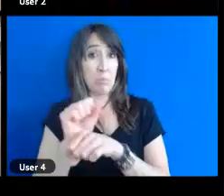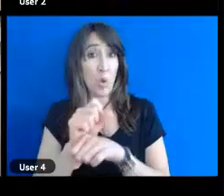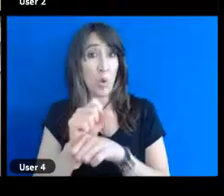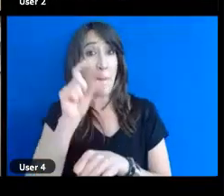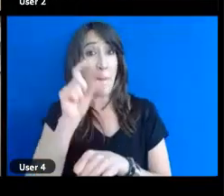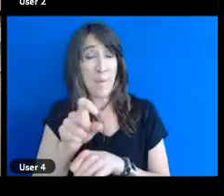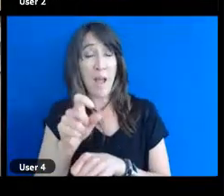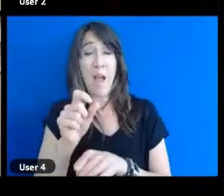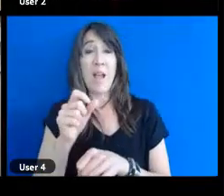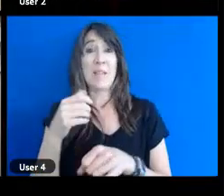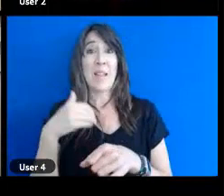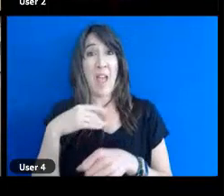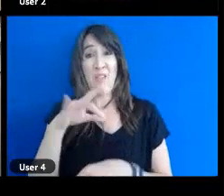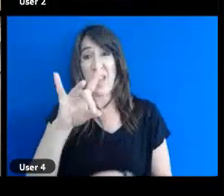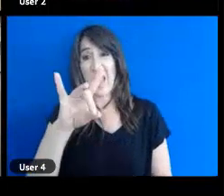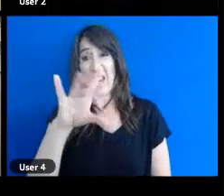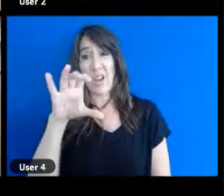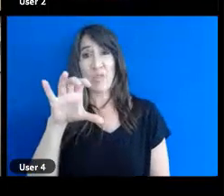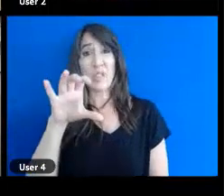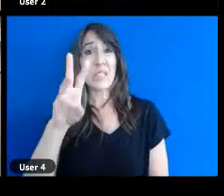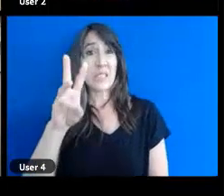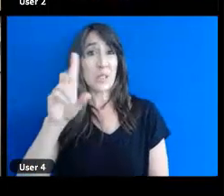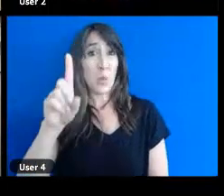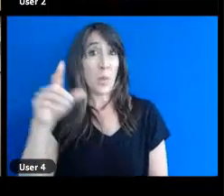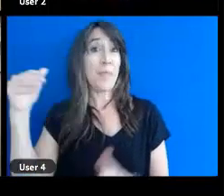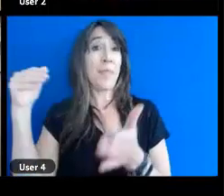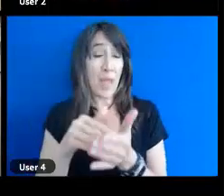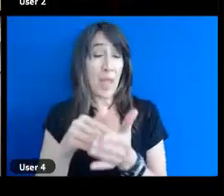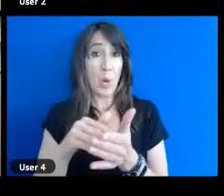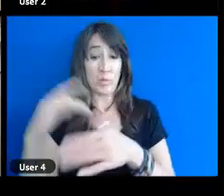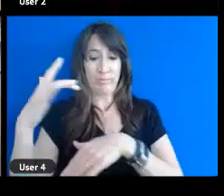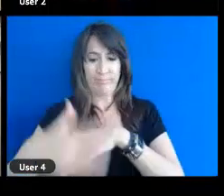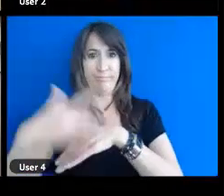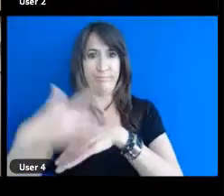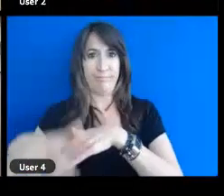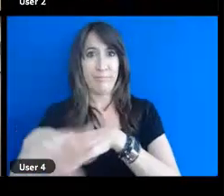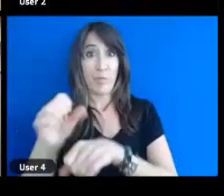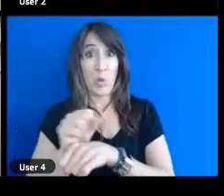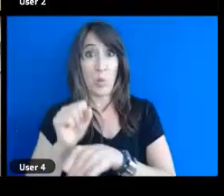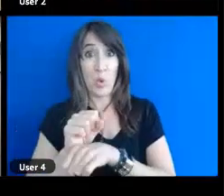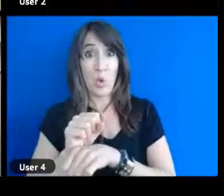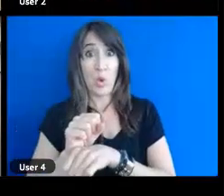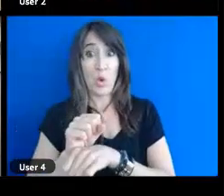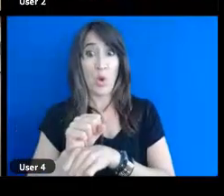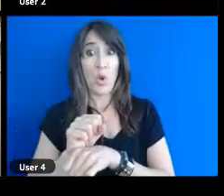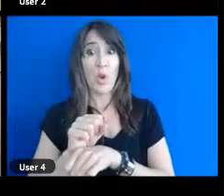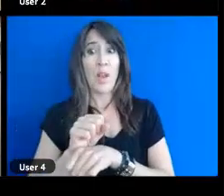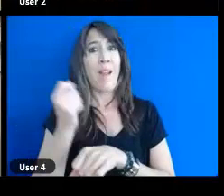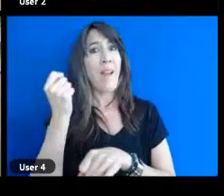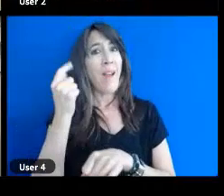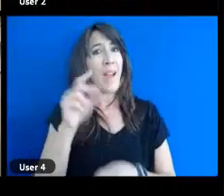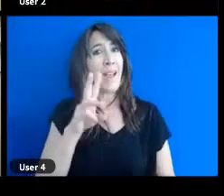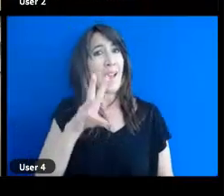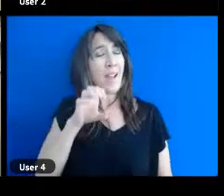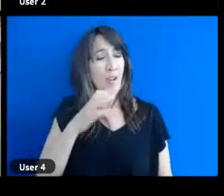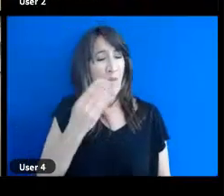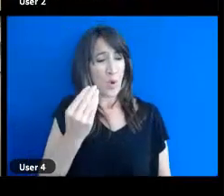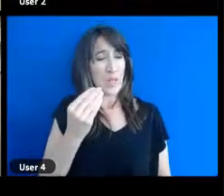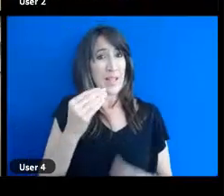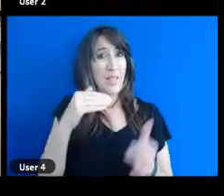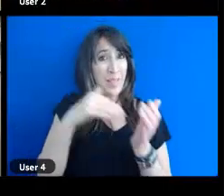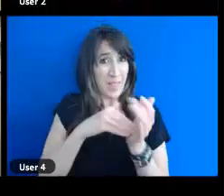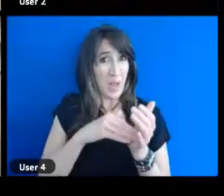2029, BC employers will need to fill an estimated 861,000 job openings. And we have an opportunity